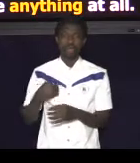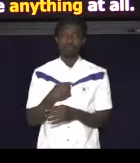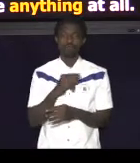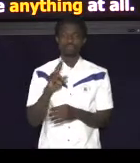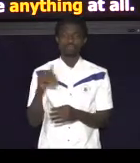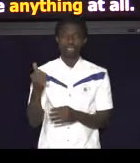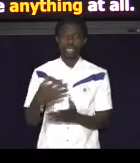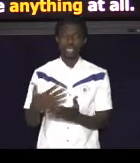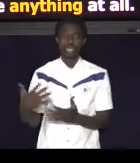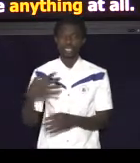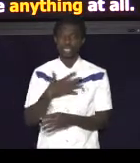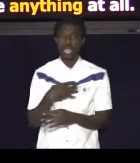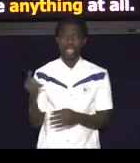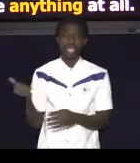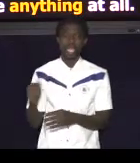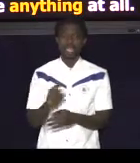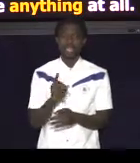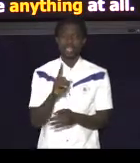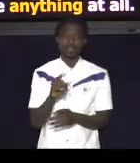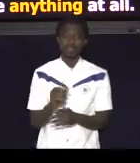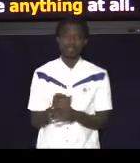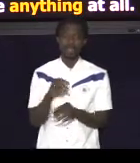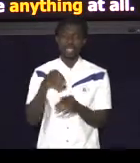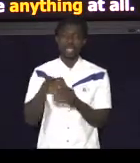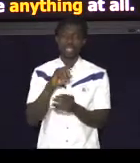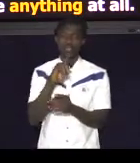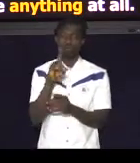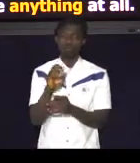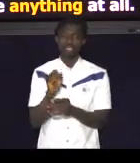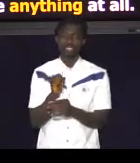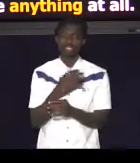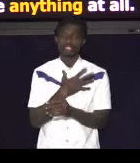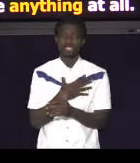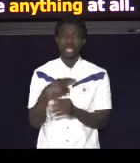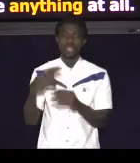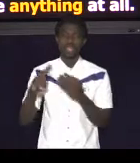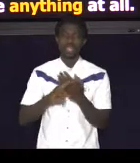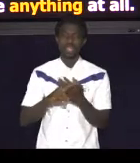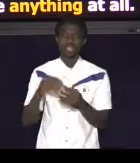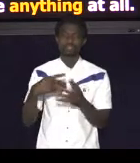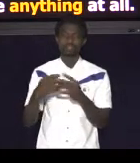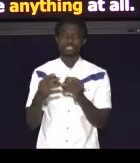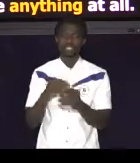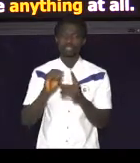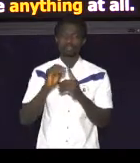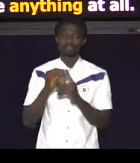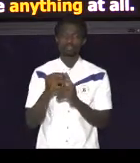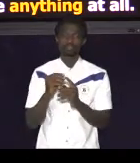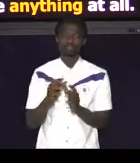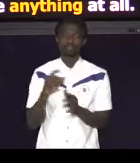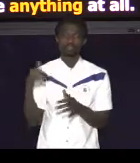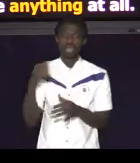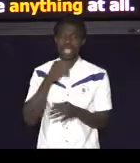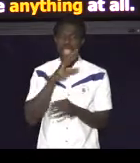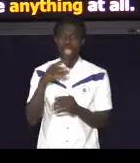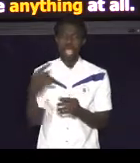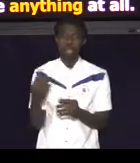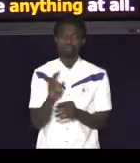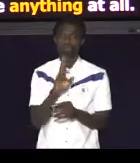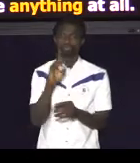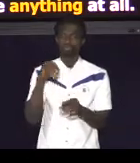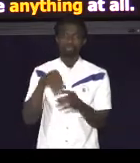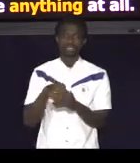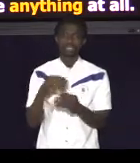use anything and anywhere in questions and negative sentences too. They are also used